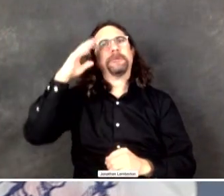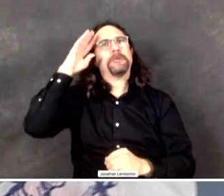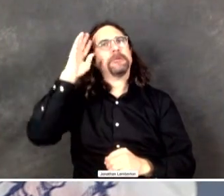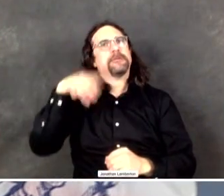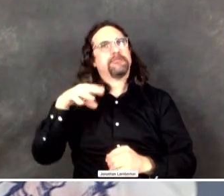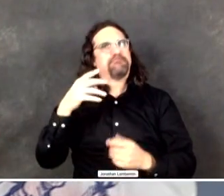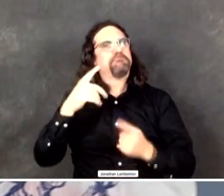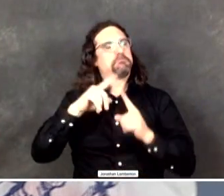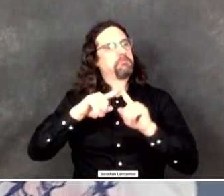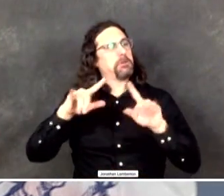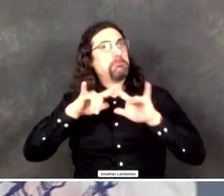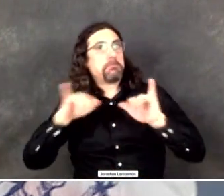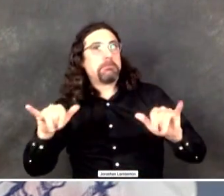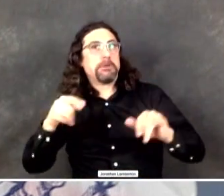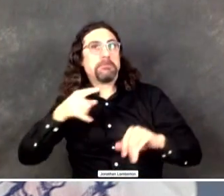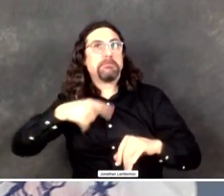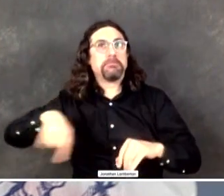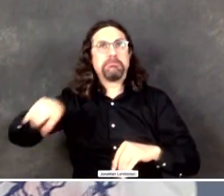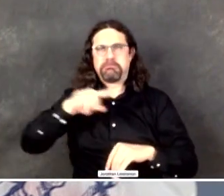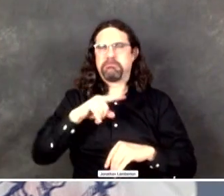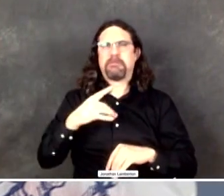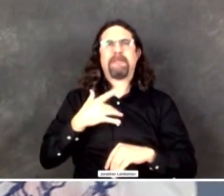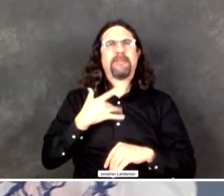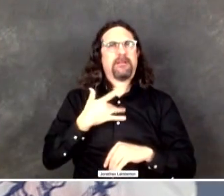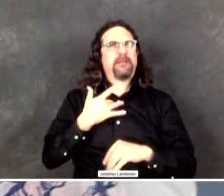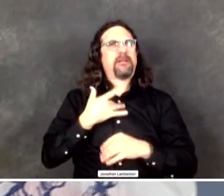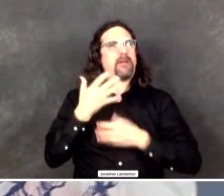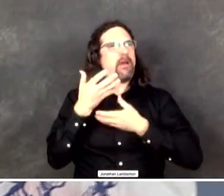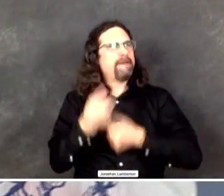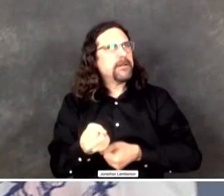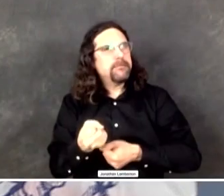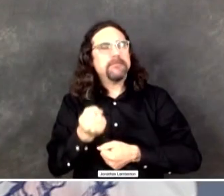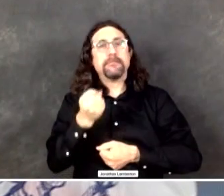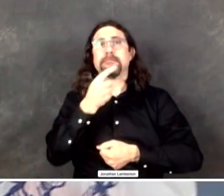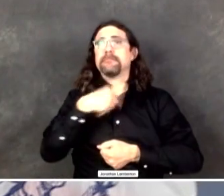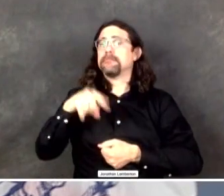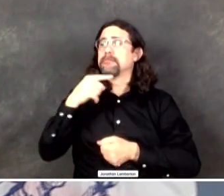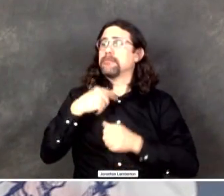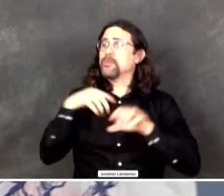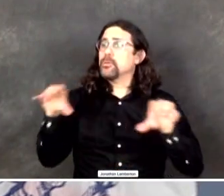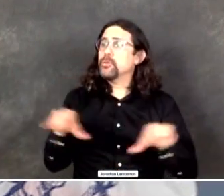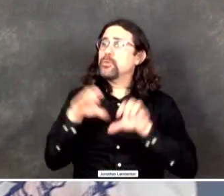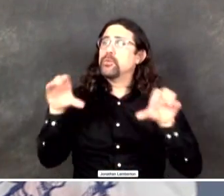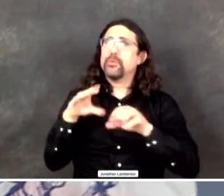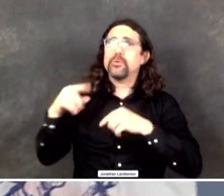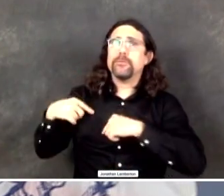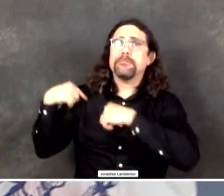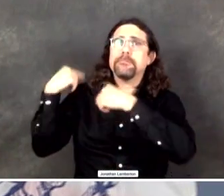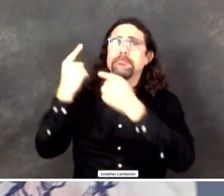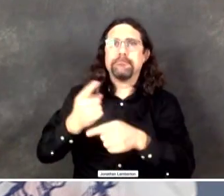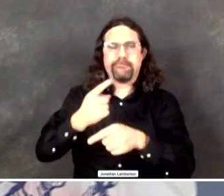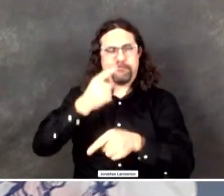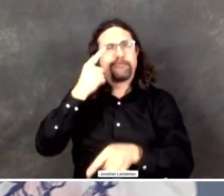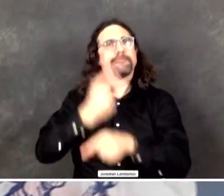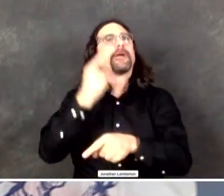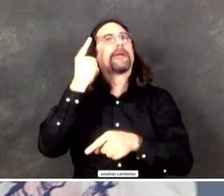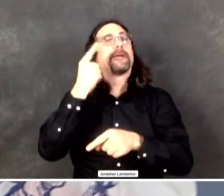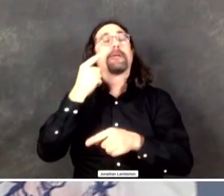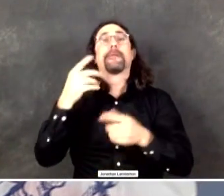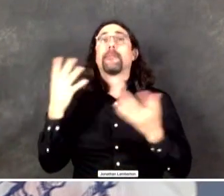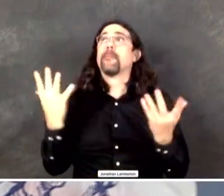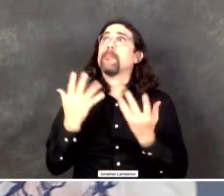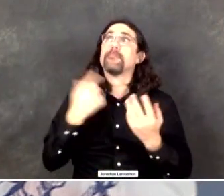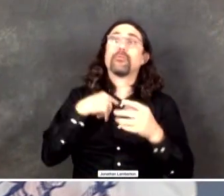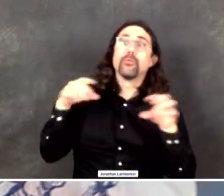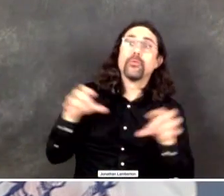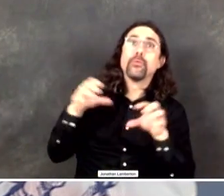children, our families, to help end the pain and the trauma. We've all been